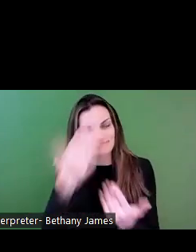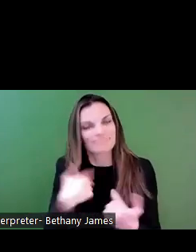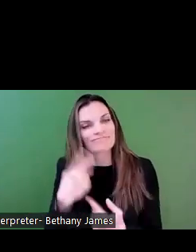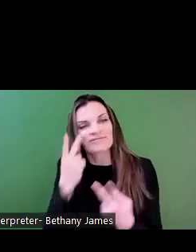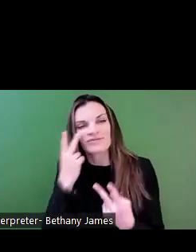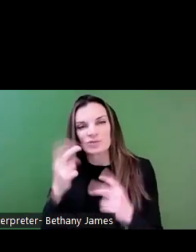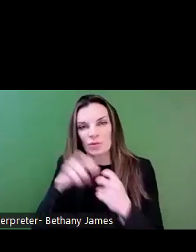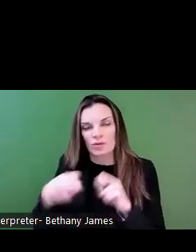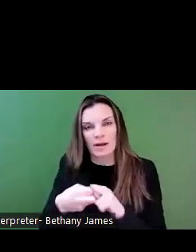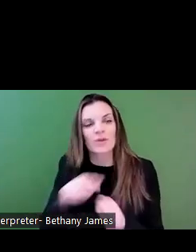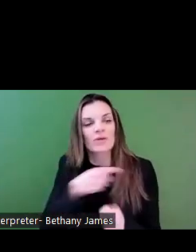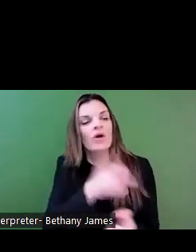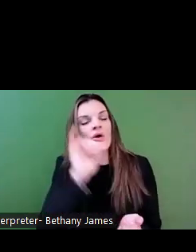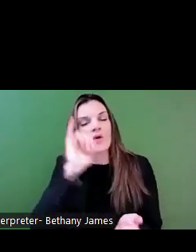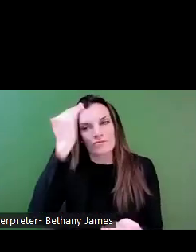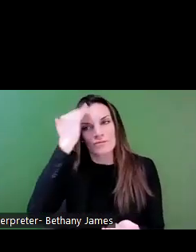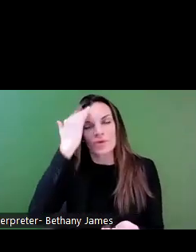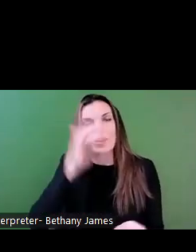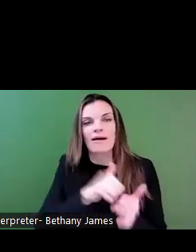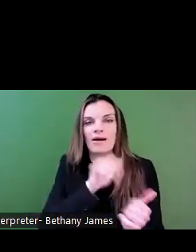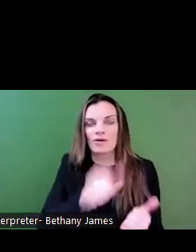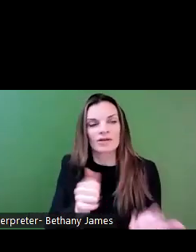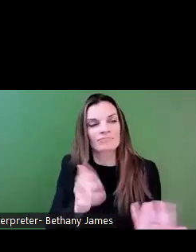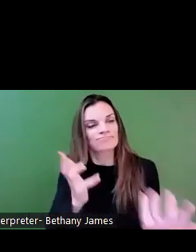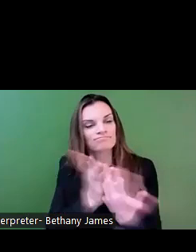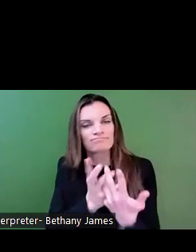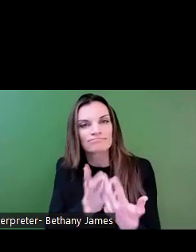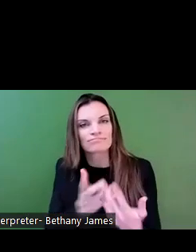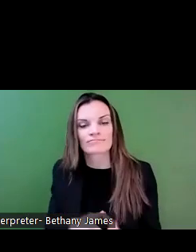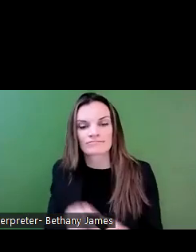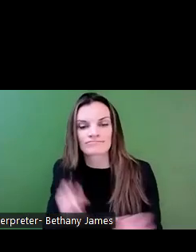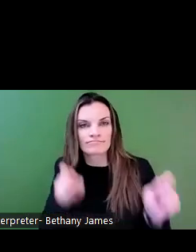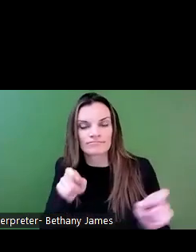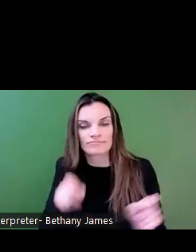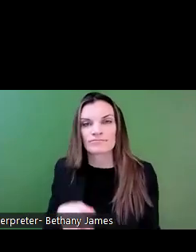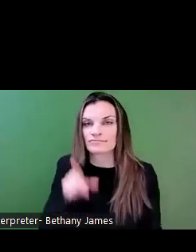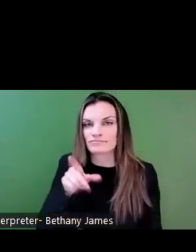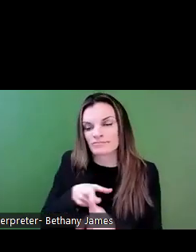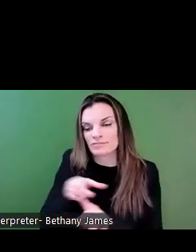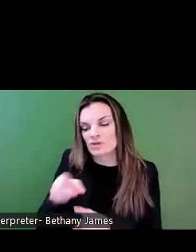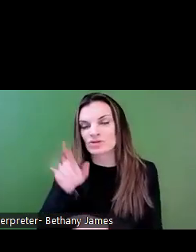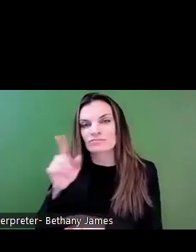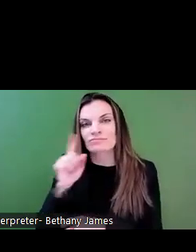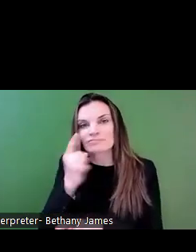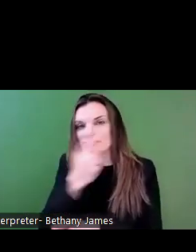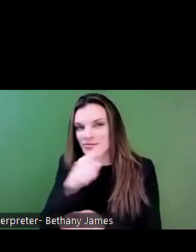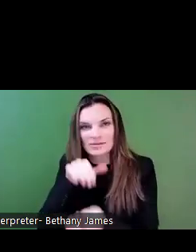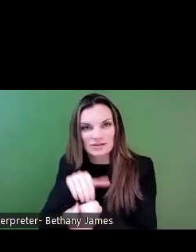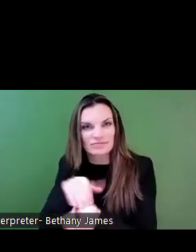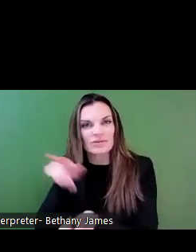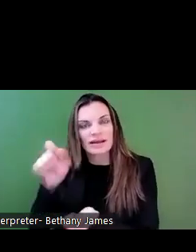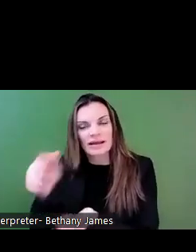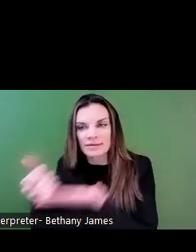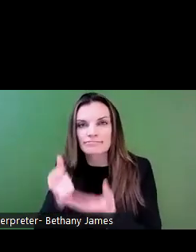from a specialist can also help identify deficits and help to identify strategies that are needed and how to implement the strategies into everyday